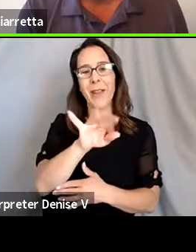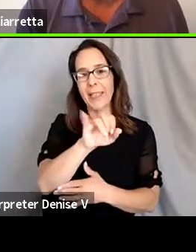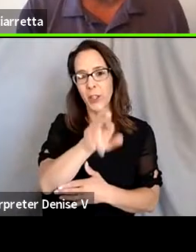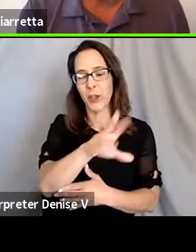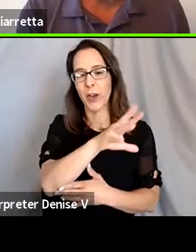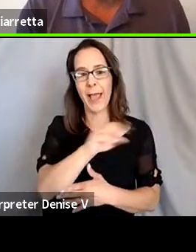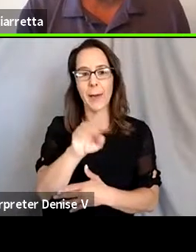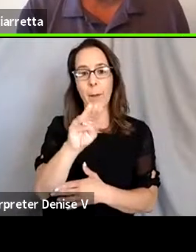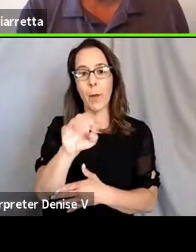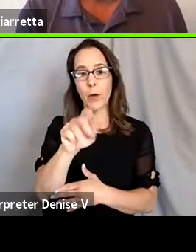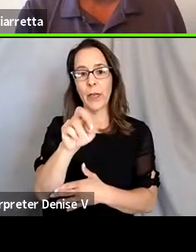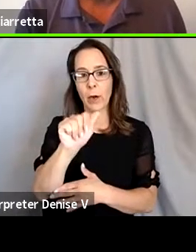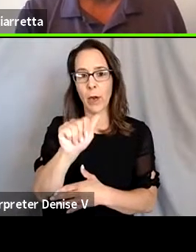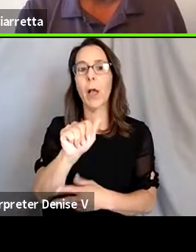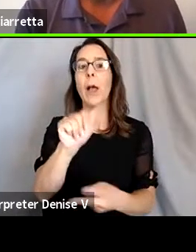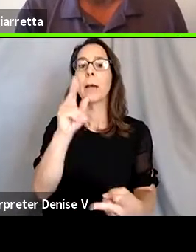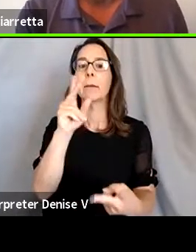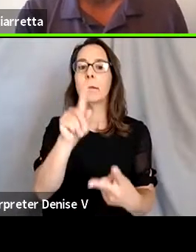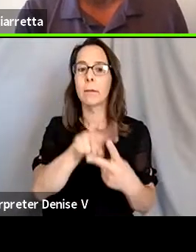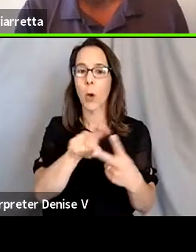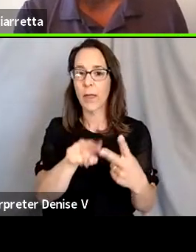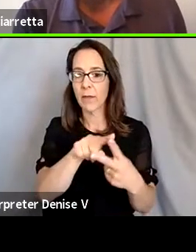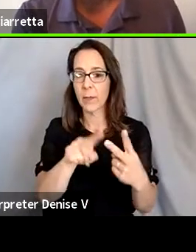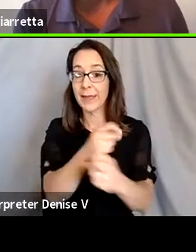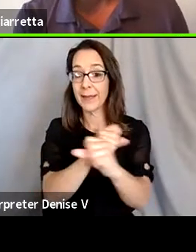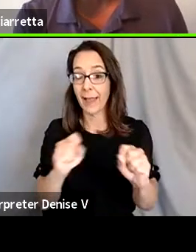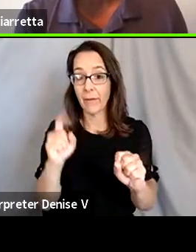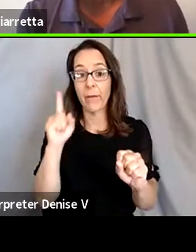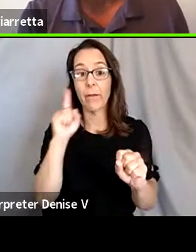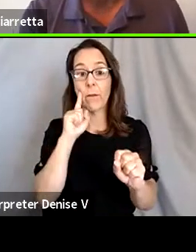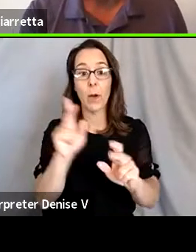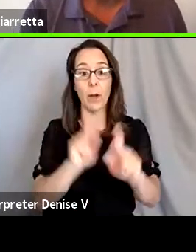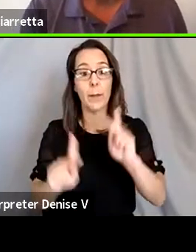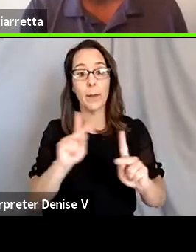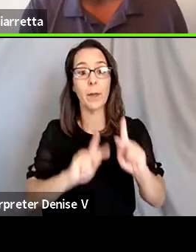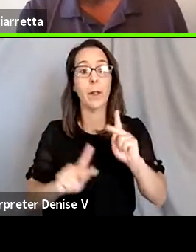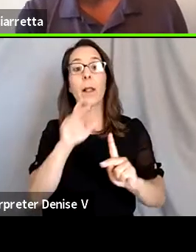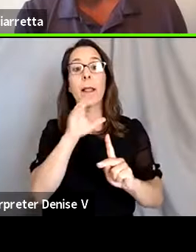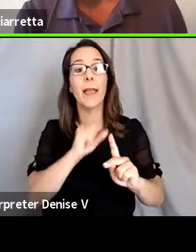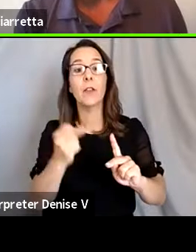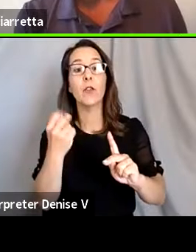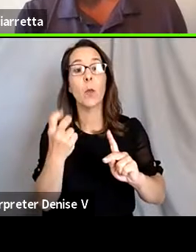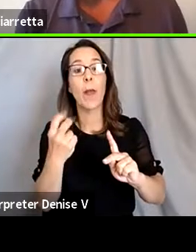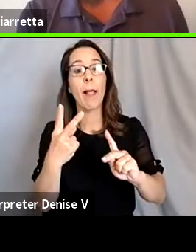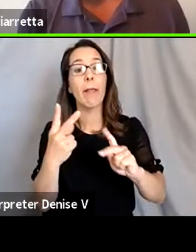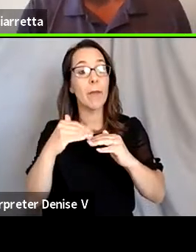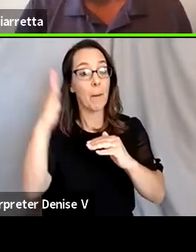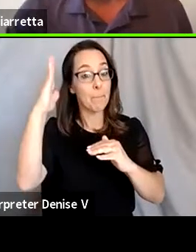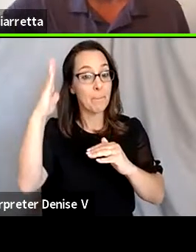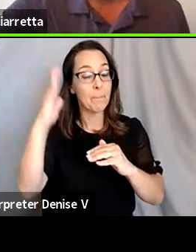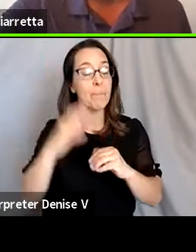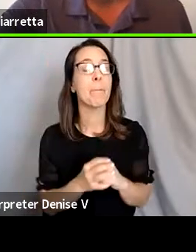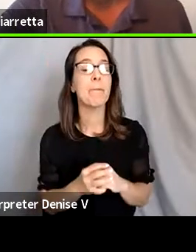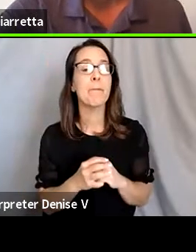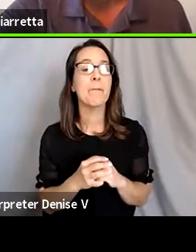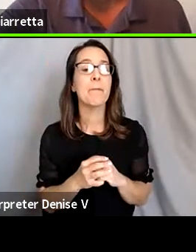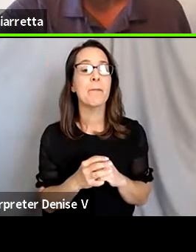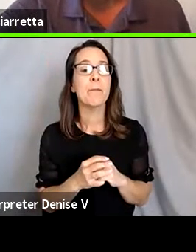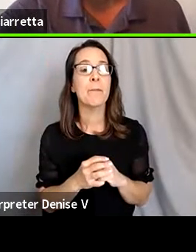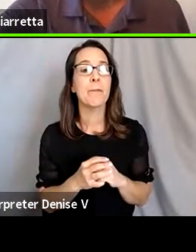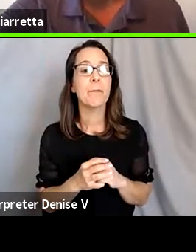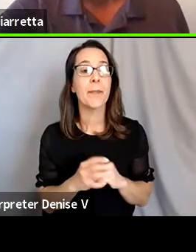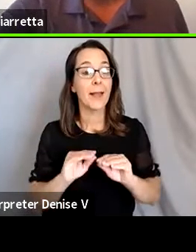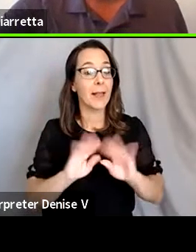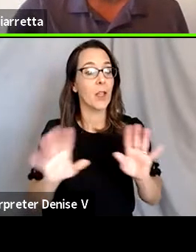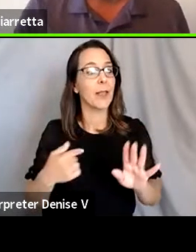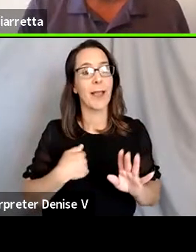safe for individuals, younger individuals 12 and up. I am clearly not